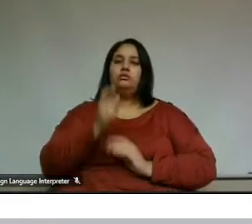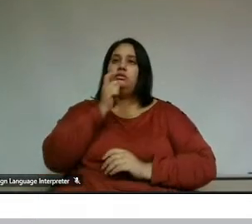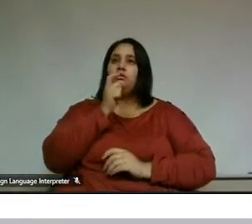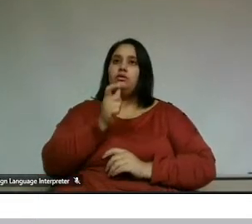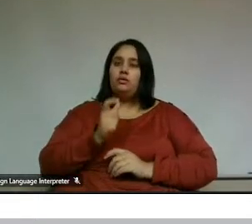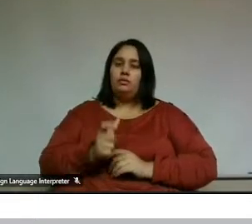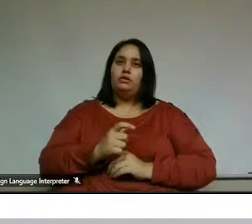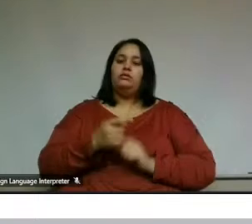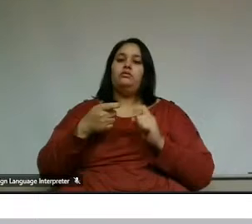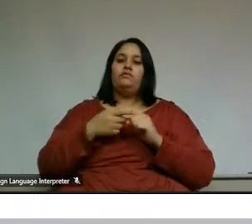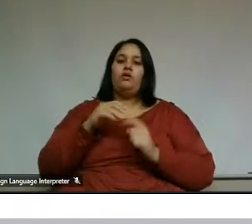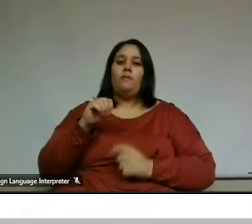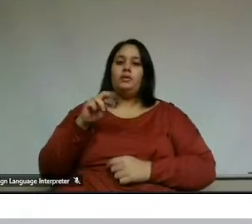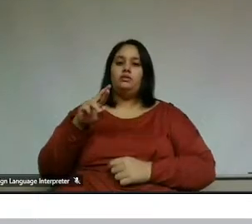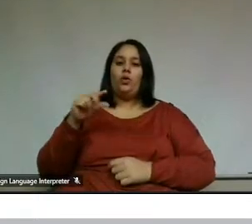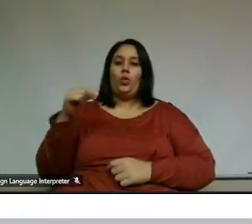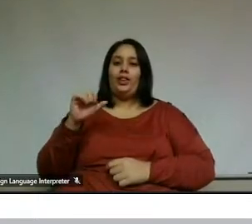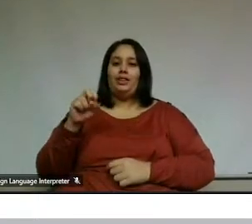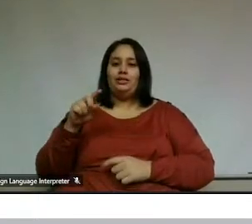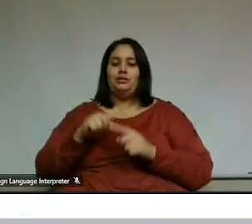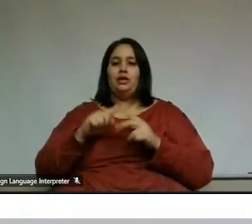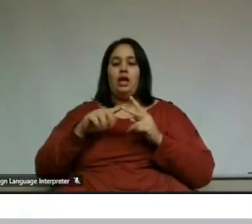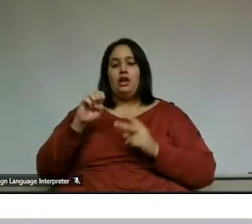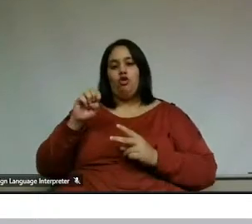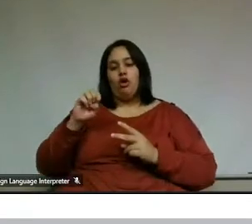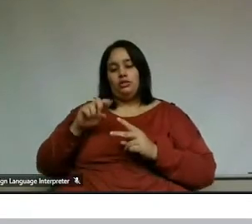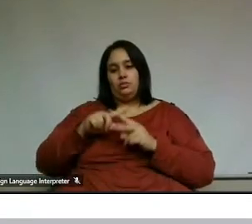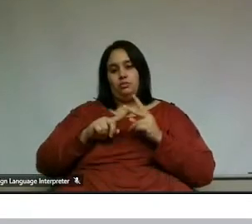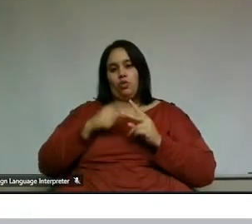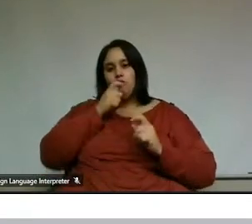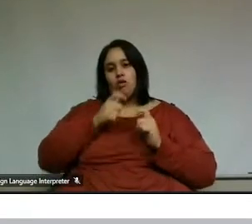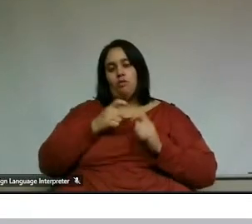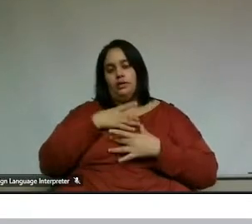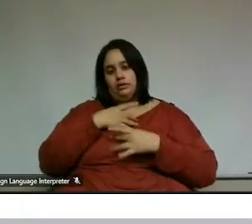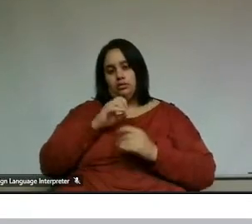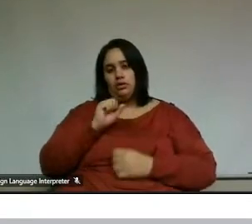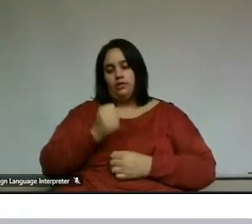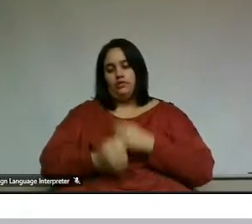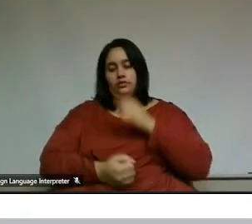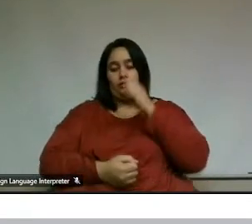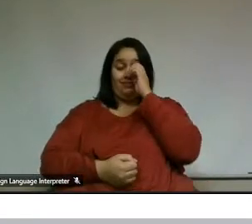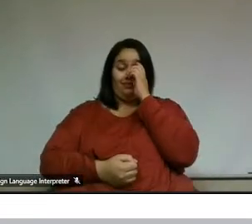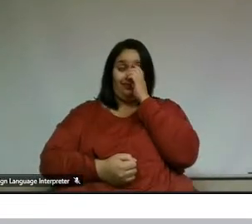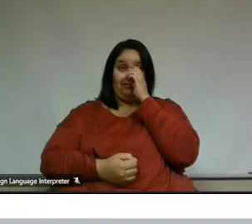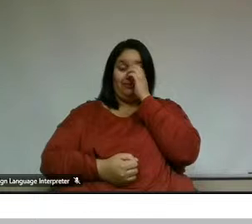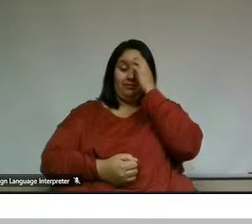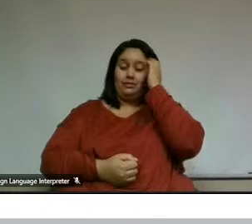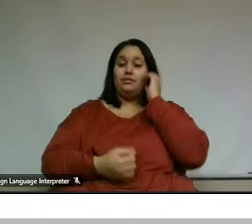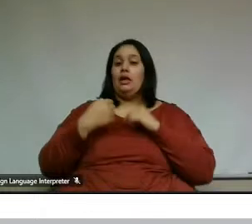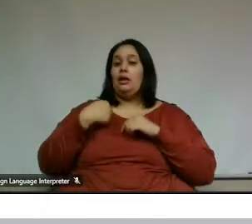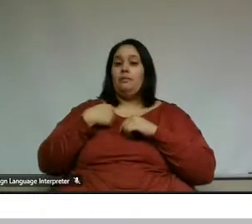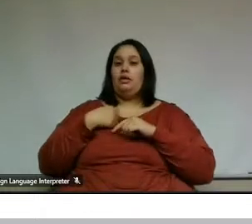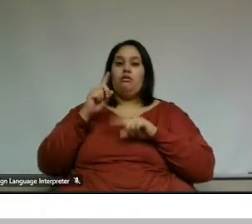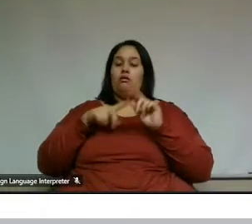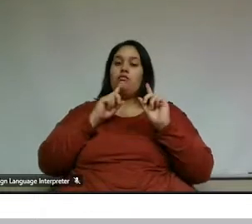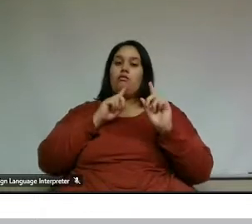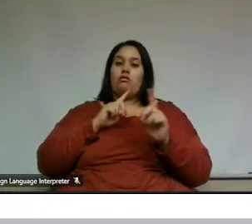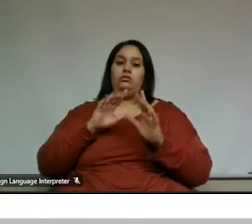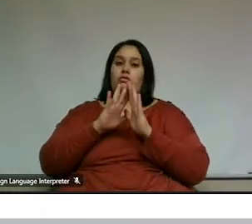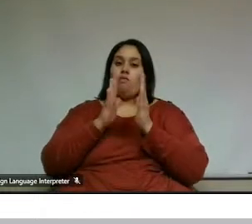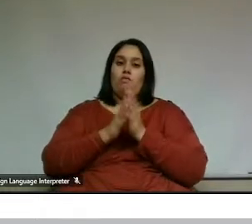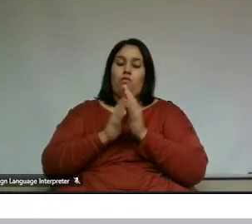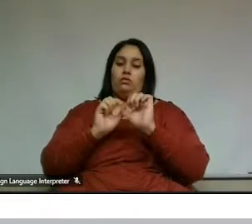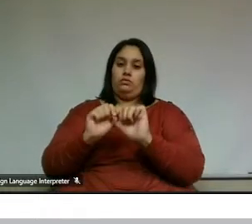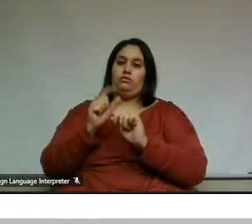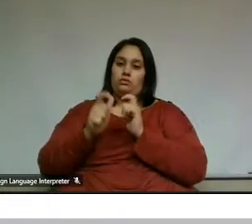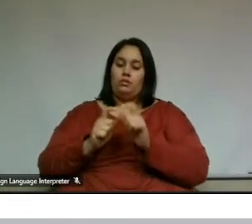from Mr. Quintus and from Mr. Rasmus. And I'm not going to try and answer them all, but I think if I can just